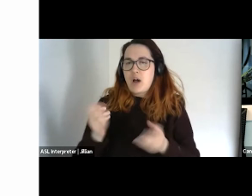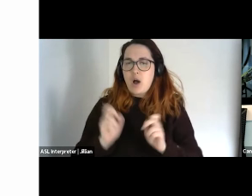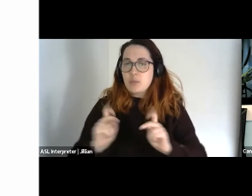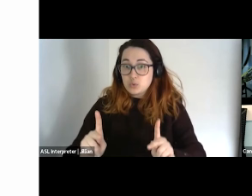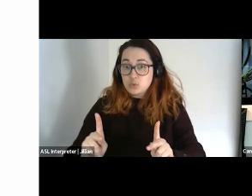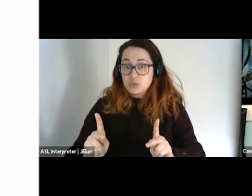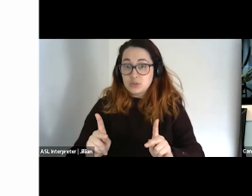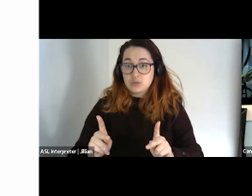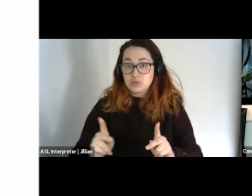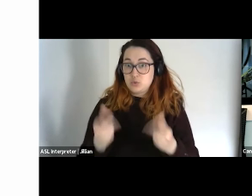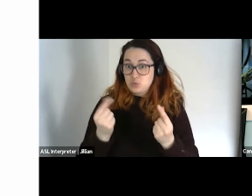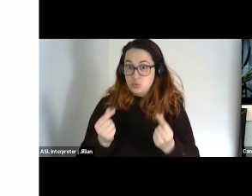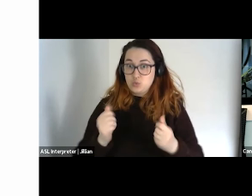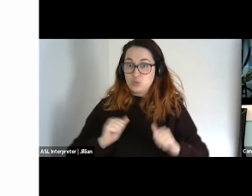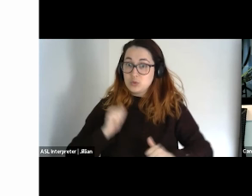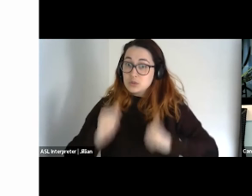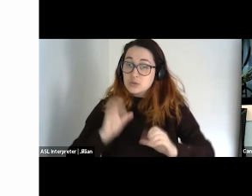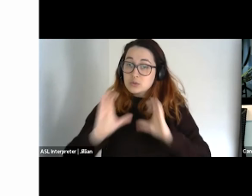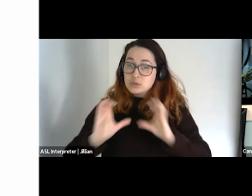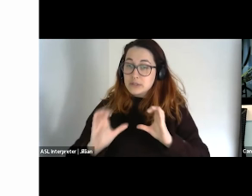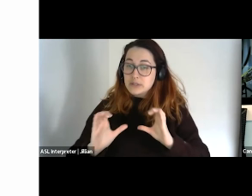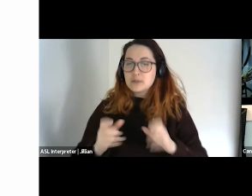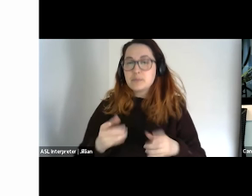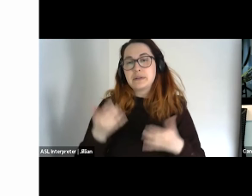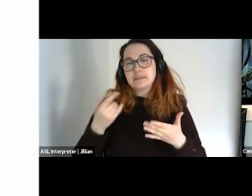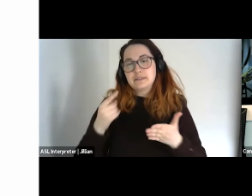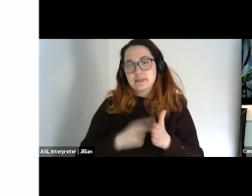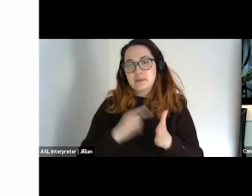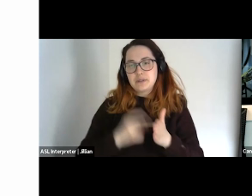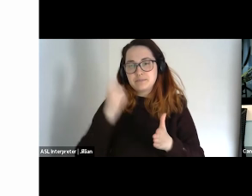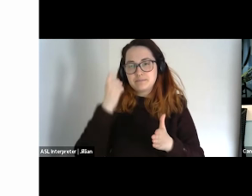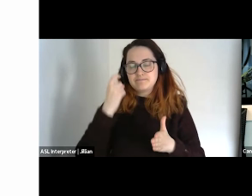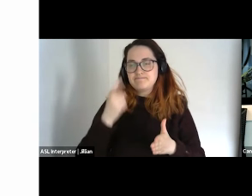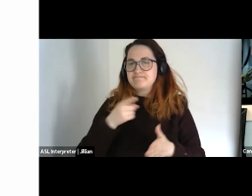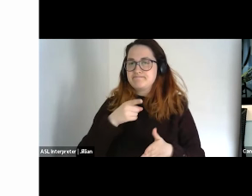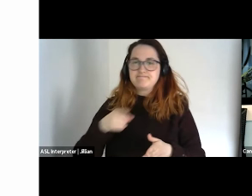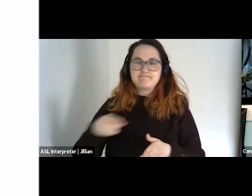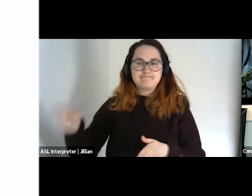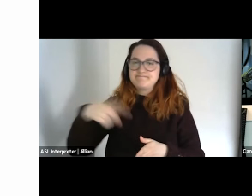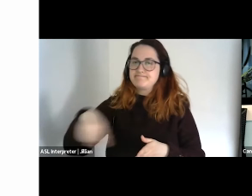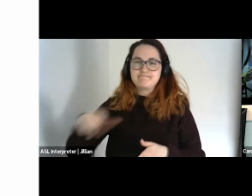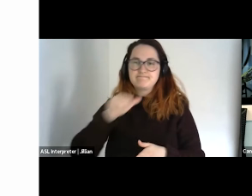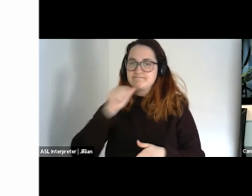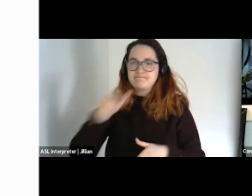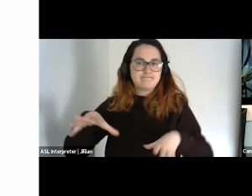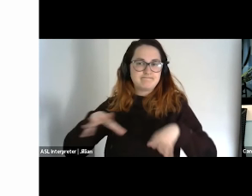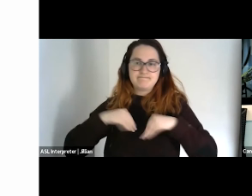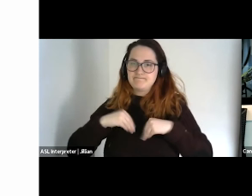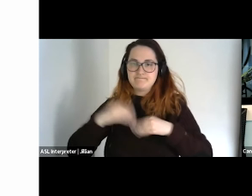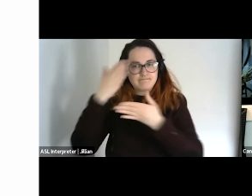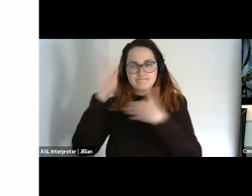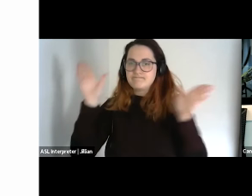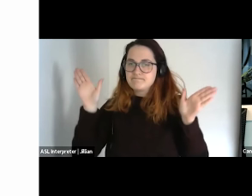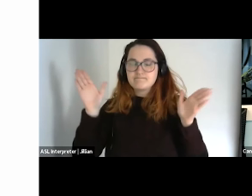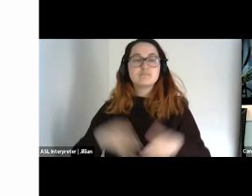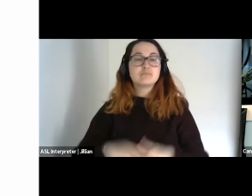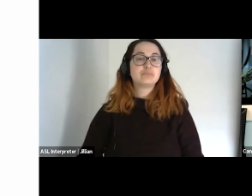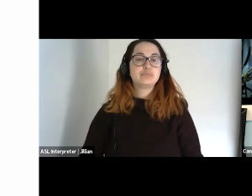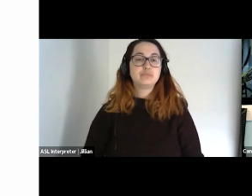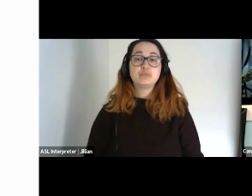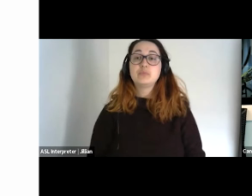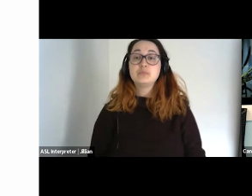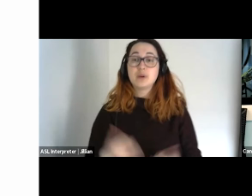welcome and open arms. Okay, so just keep that in mind. I'm going to walk you through some unassertive thoughts that I'd like you to challenge, because